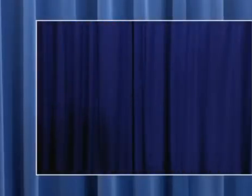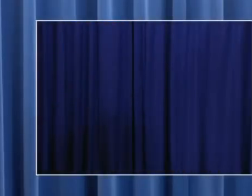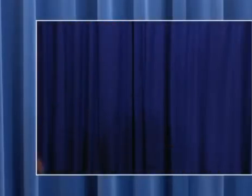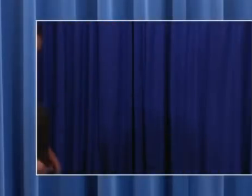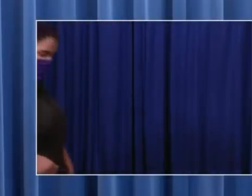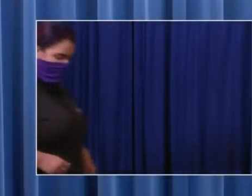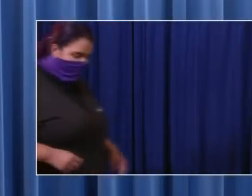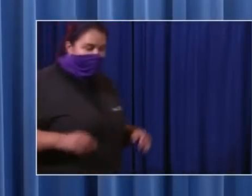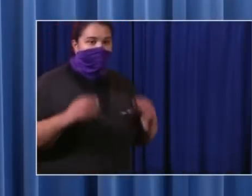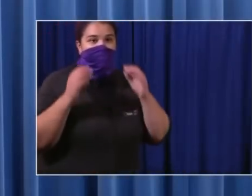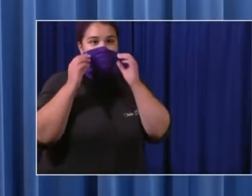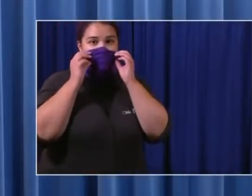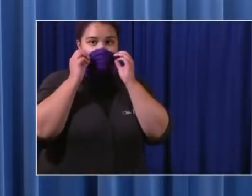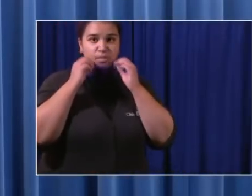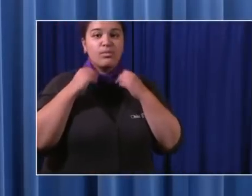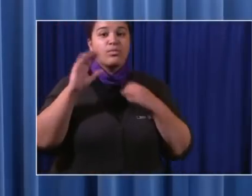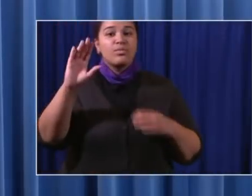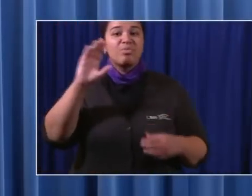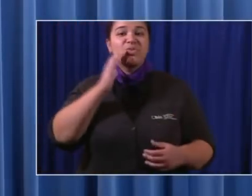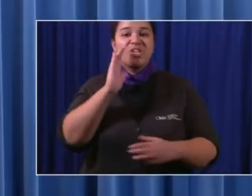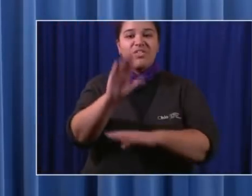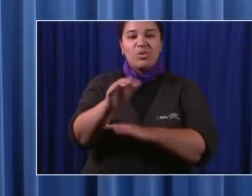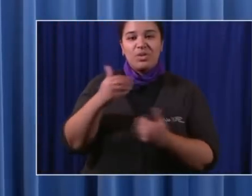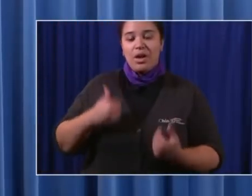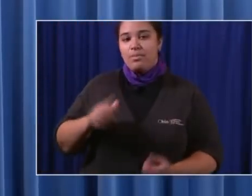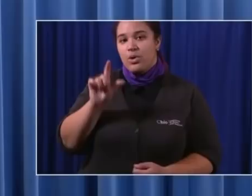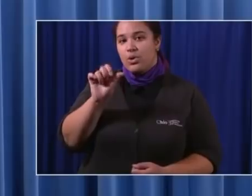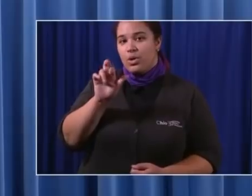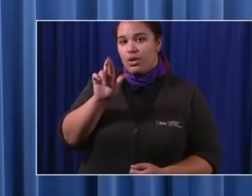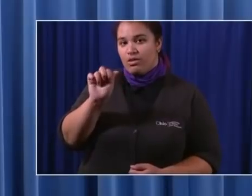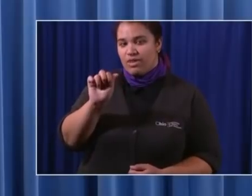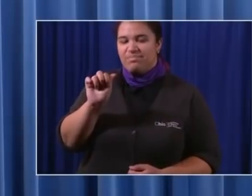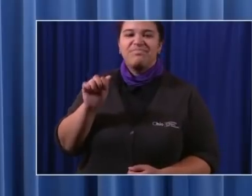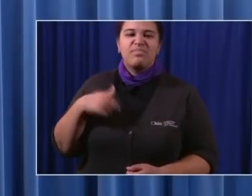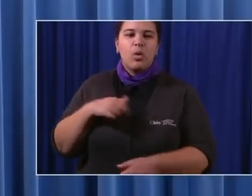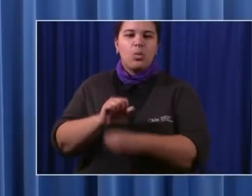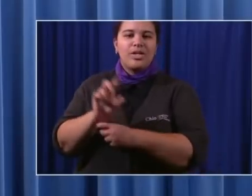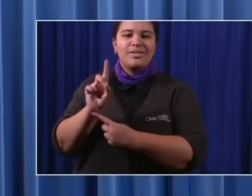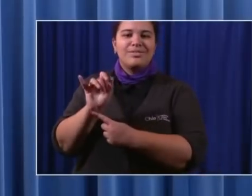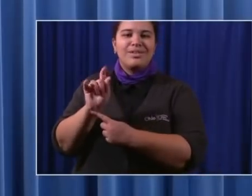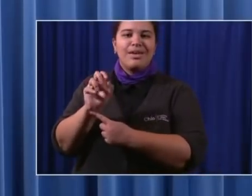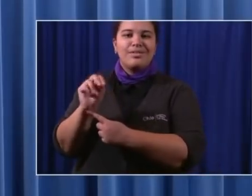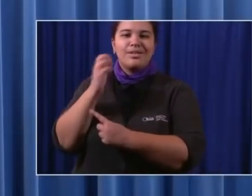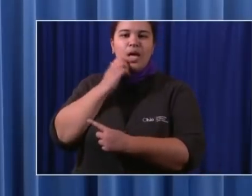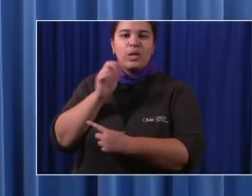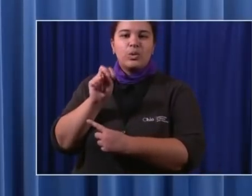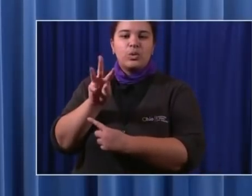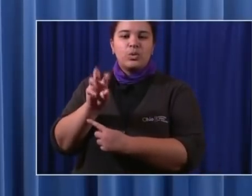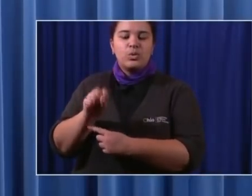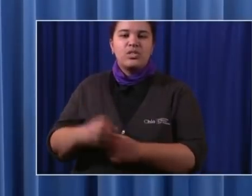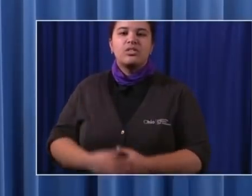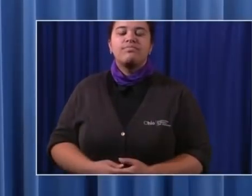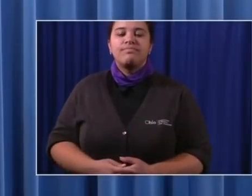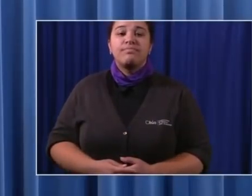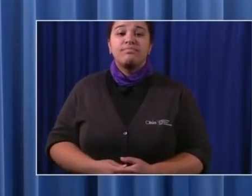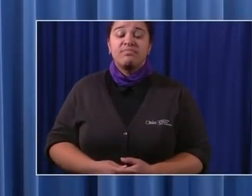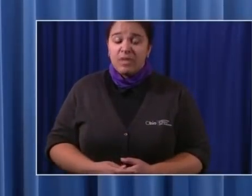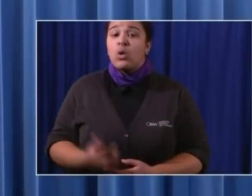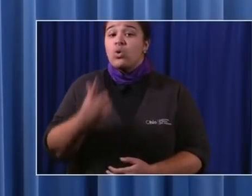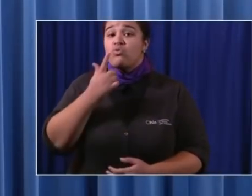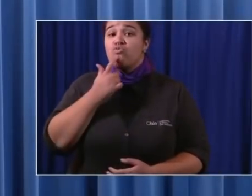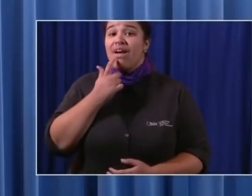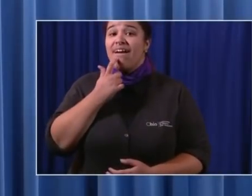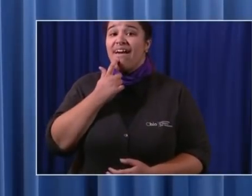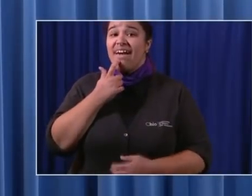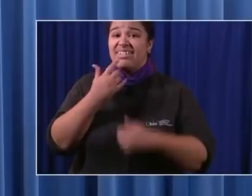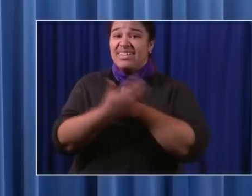Good afternoon, Governor. It's Laura Bischoff, Dayton Daily News. You know, based on the current trends in those 19 red counties, and